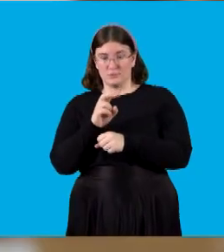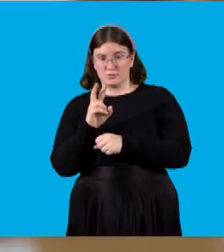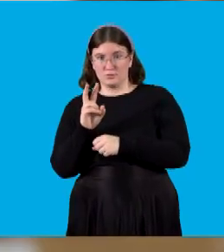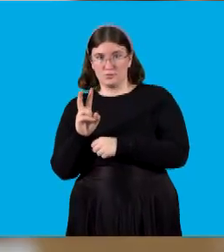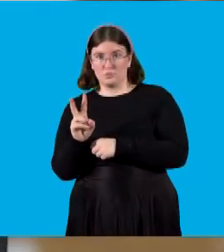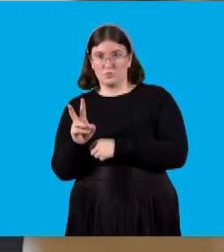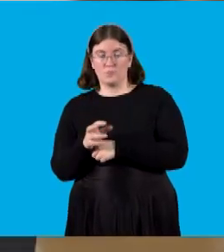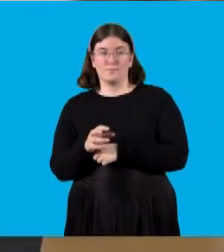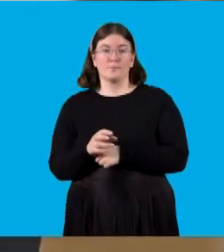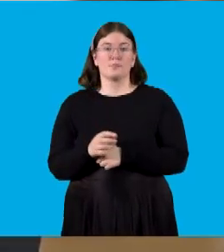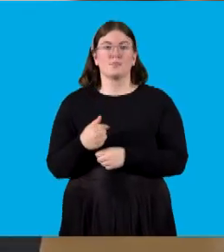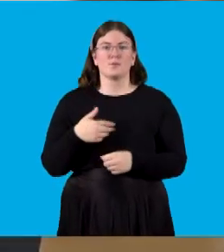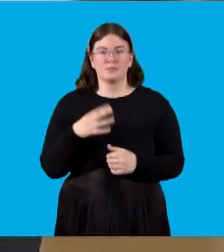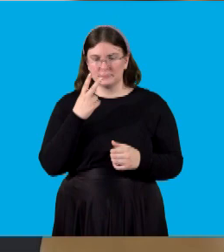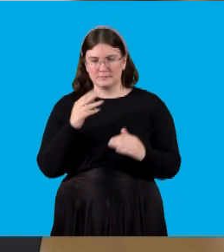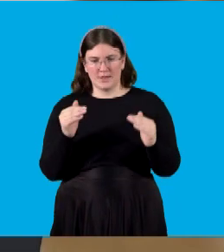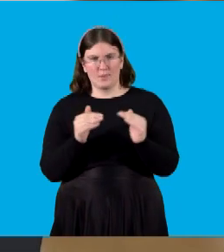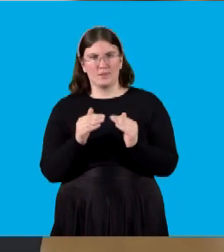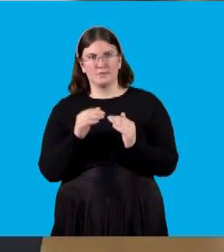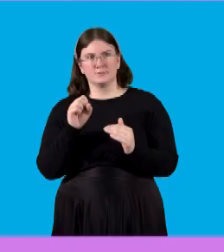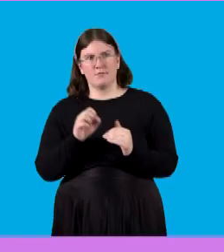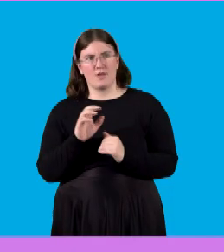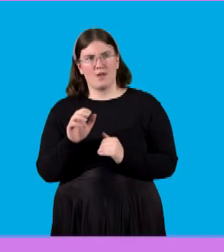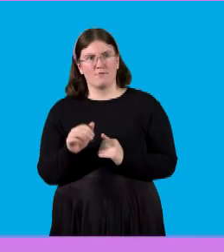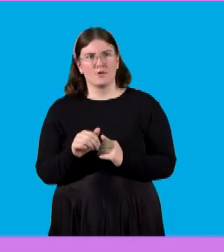South African rand. So therefore, I'll take the